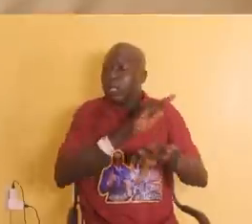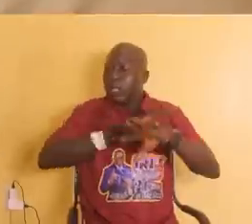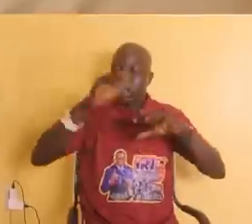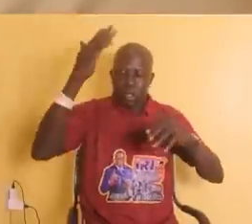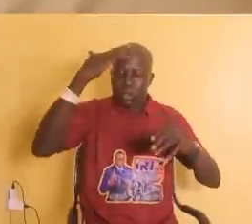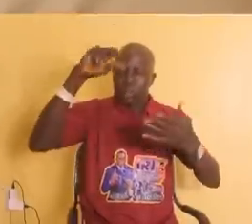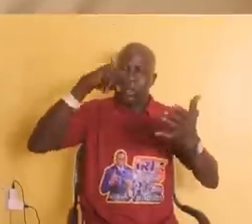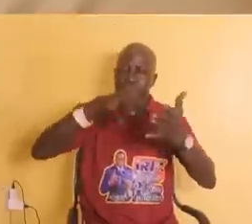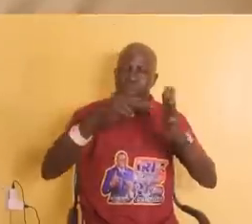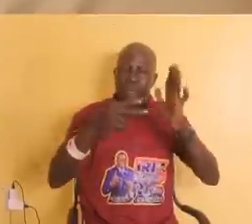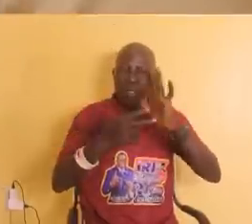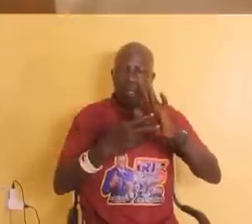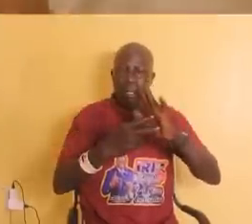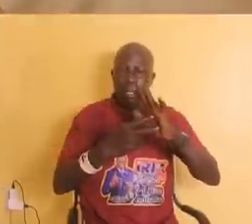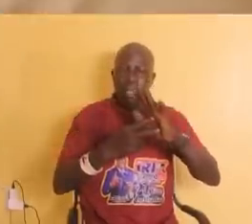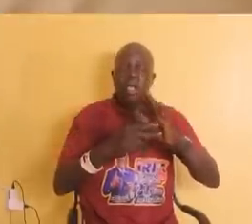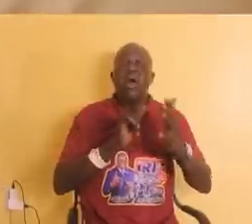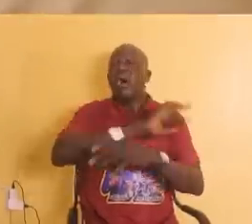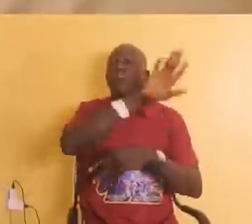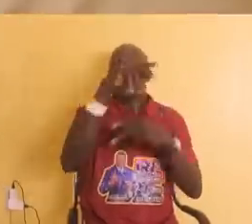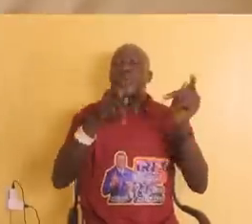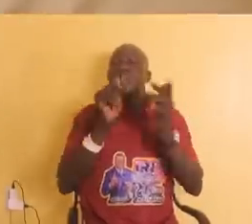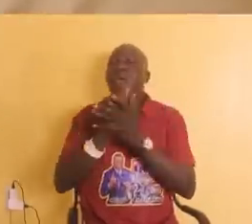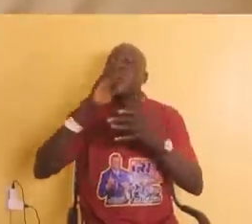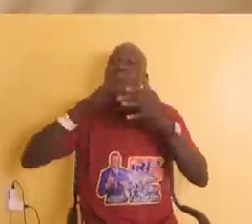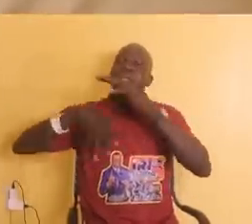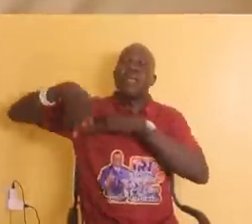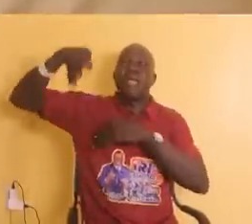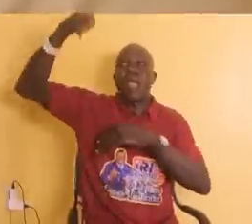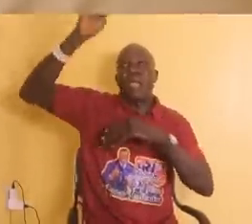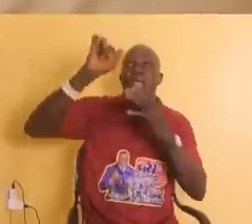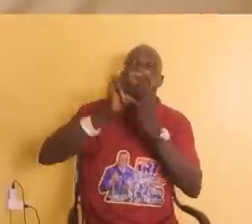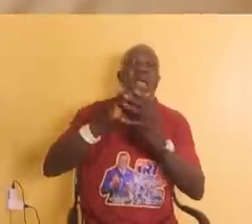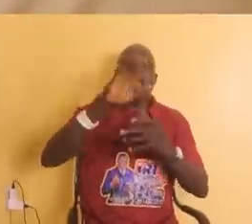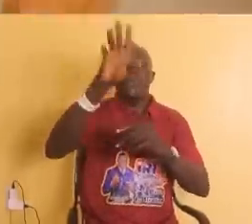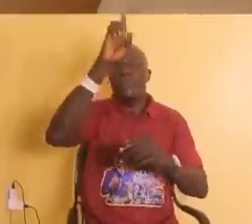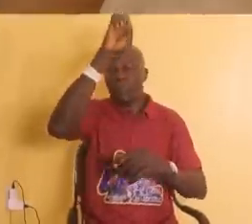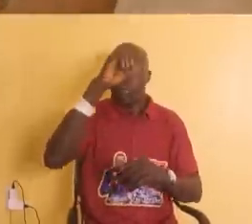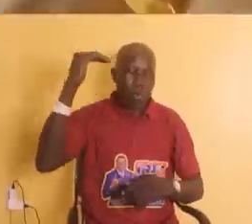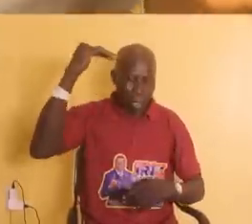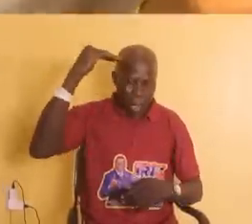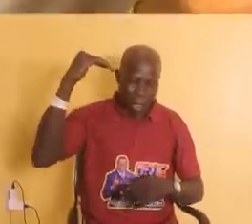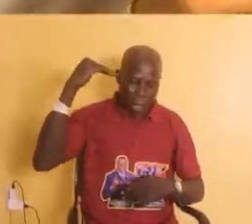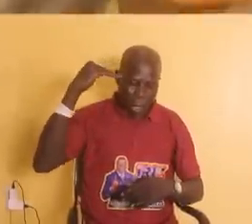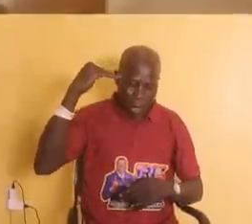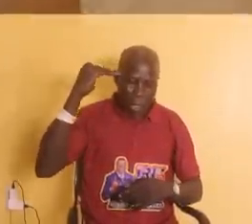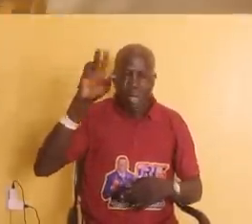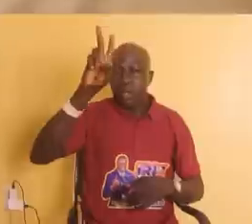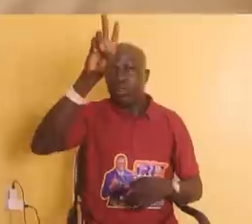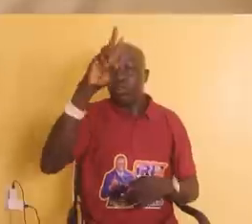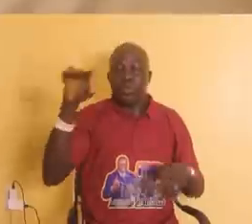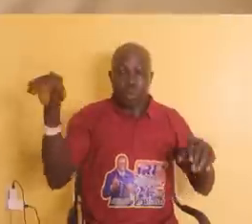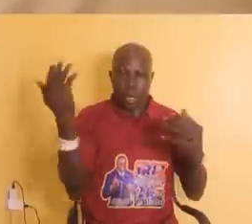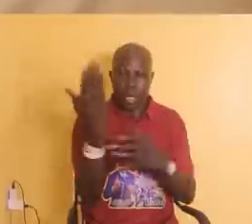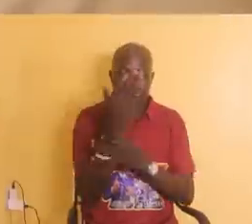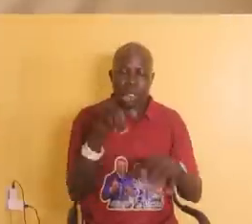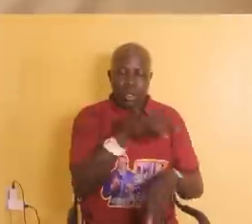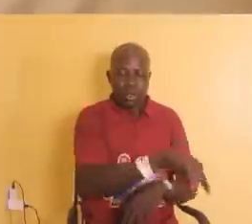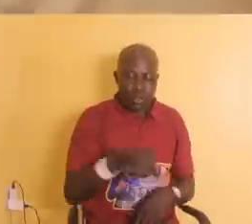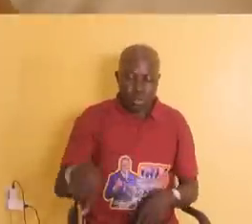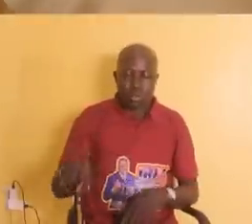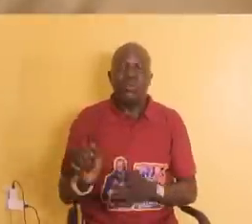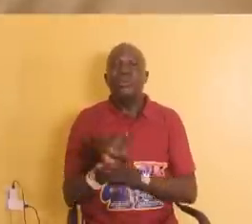yi oke. You don't know the what of. Awon to wa loke. The people so that they have the same hair. Owo meji. Have two hands